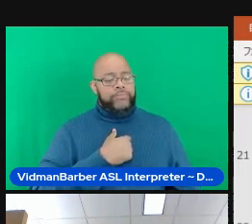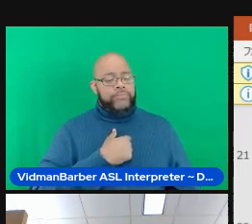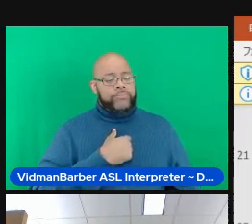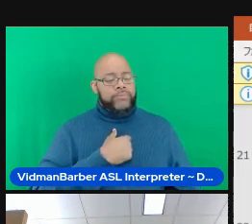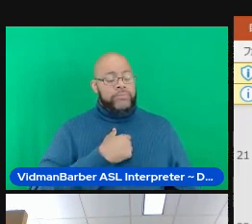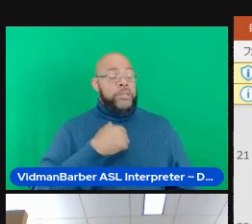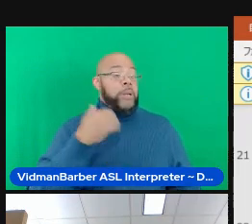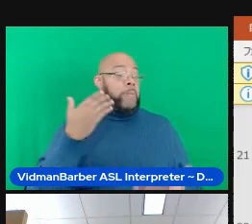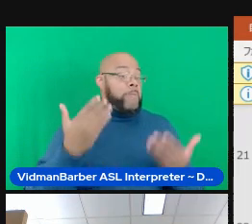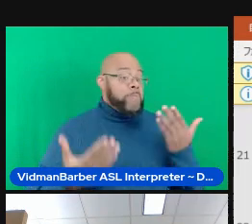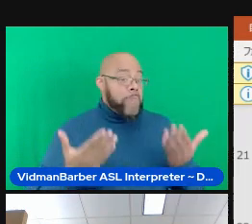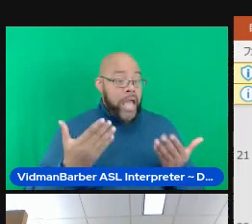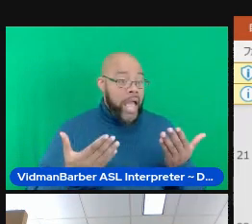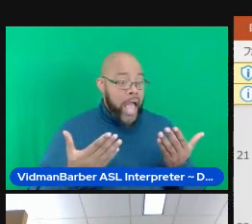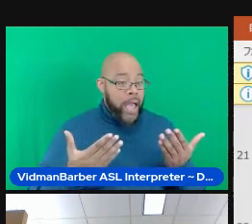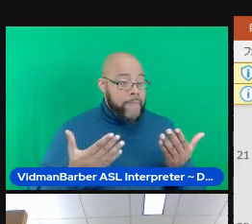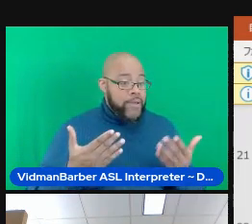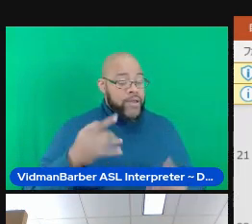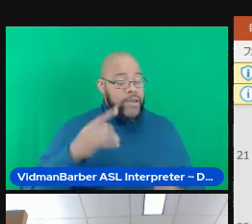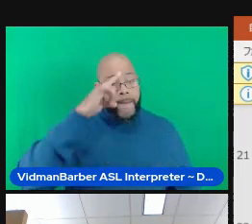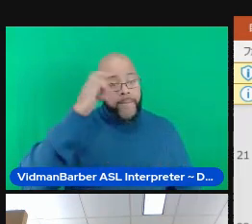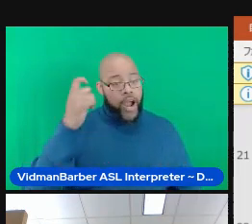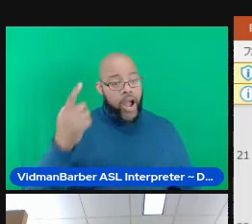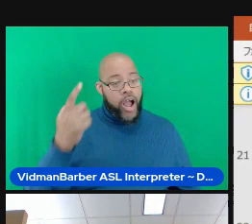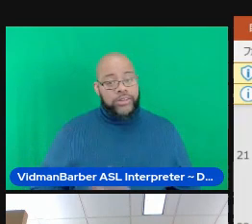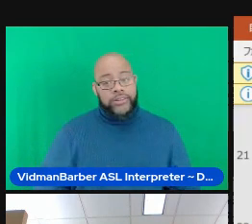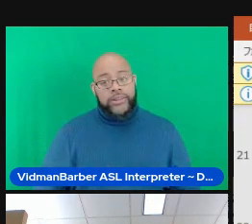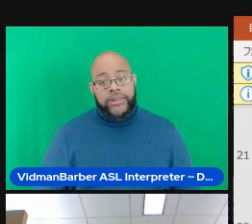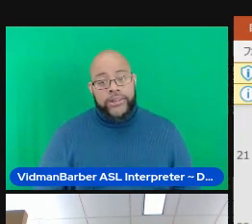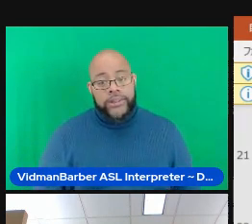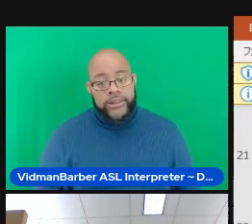might be due to